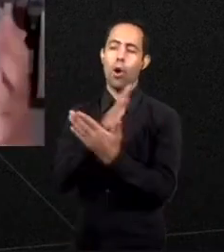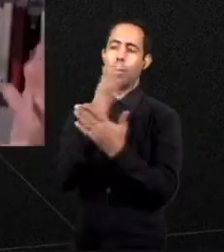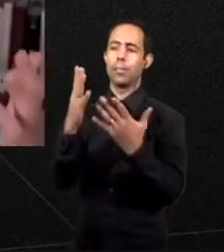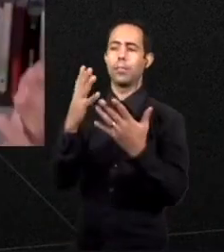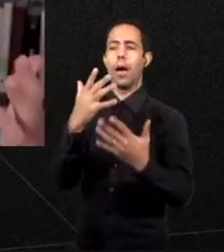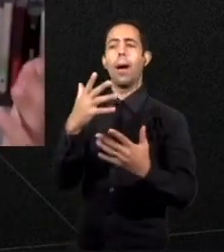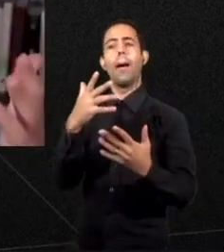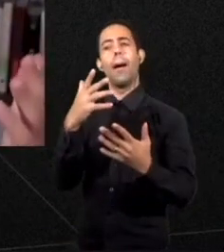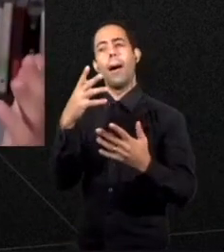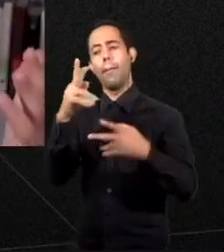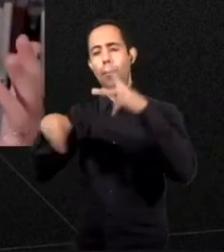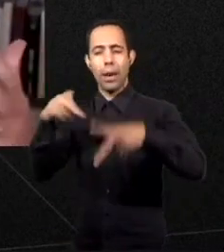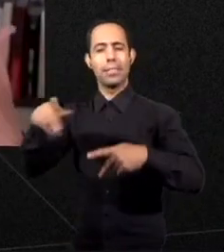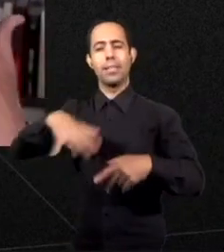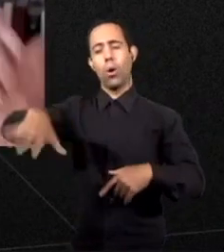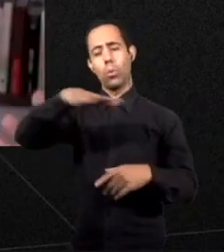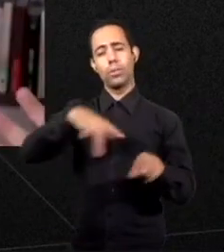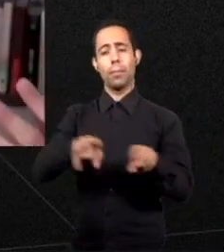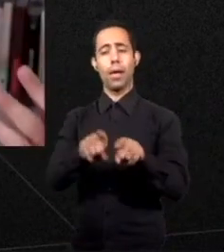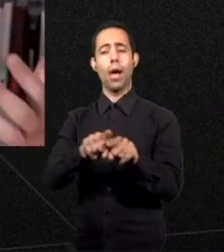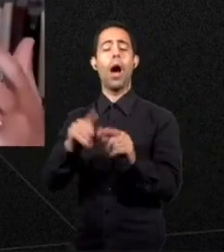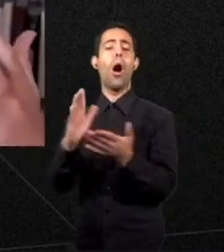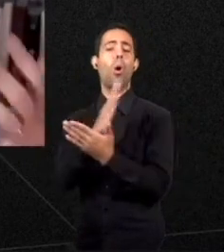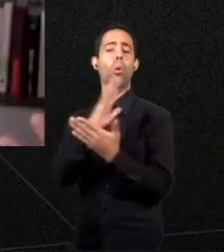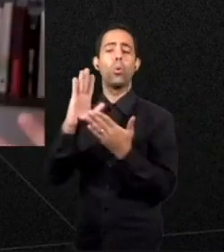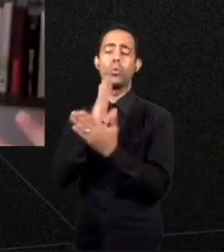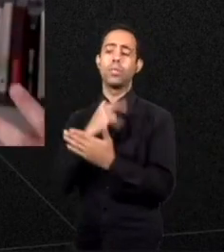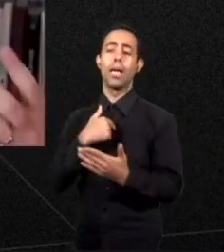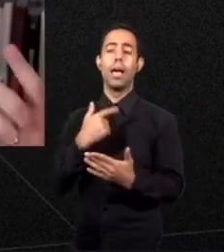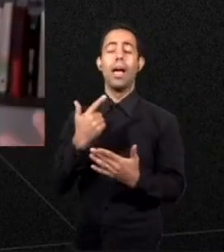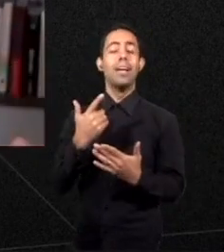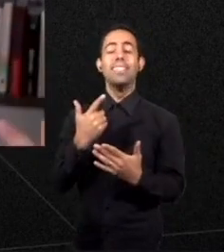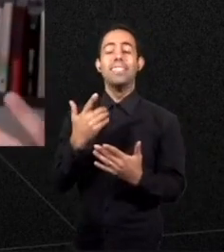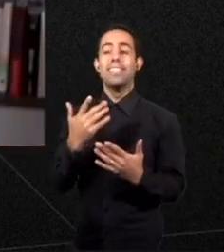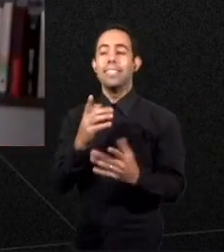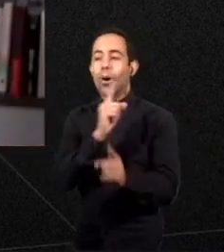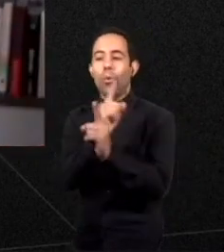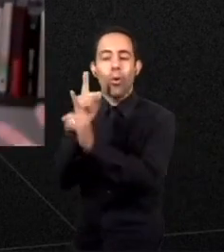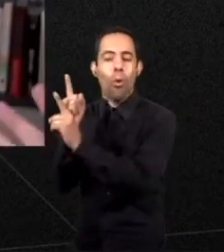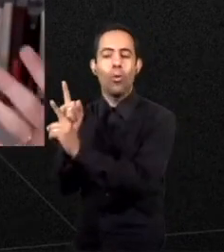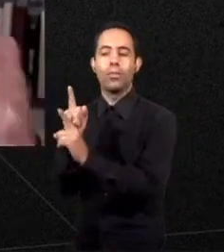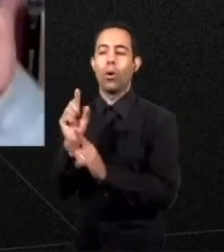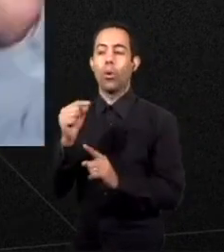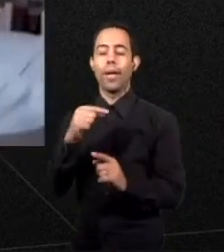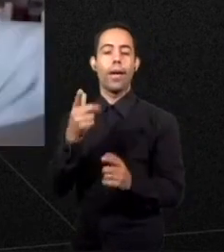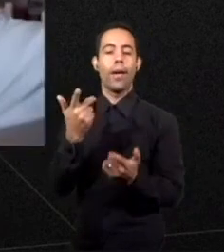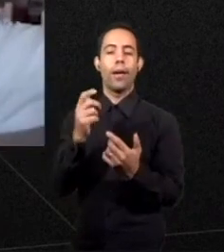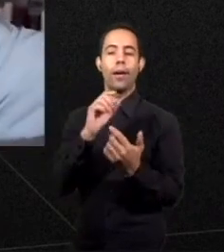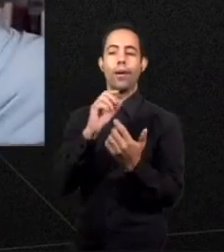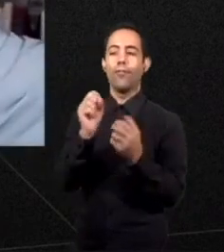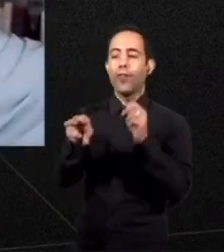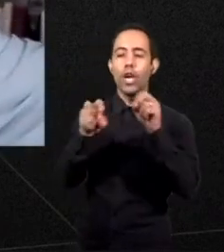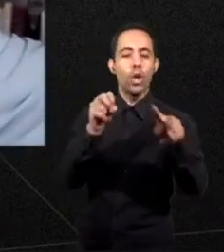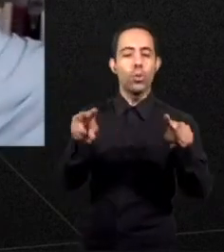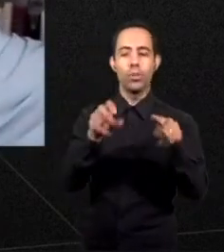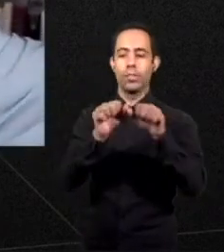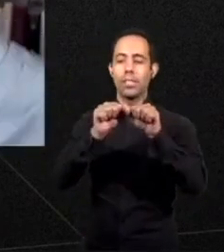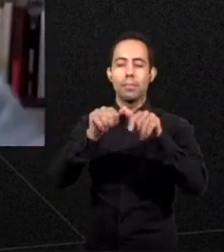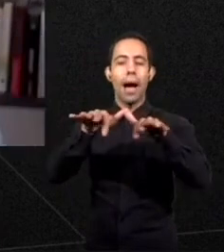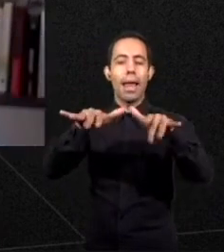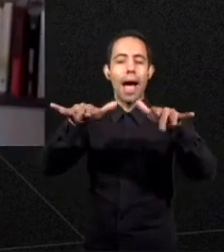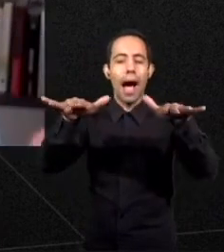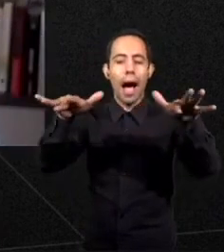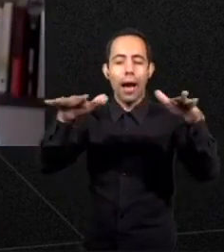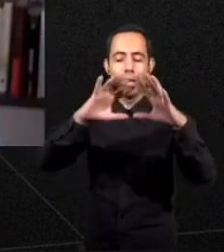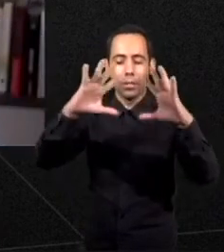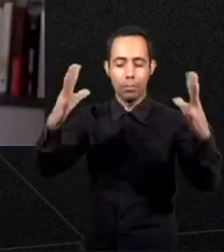don't realize is that as long as the virus continues to spread in any country around the world,